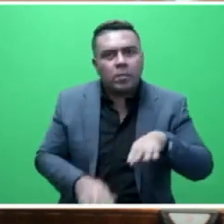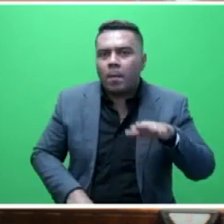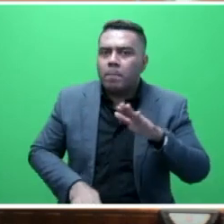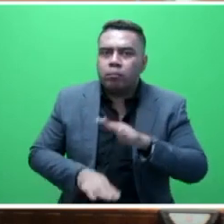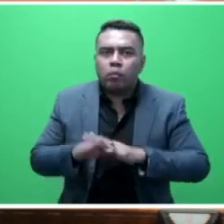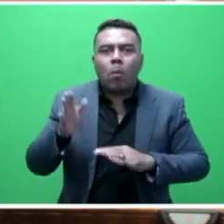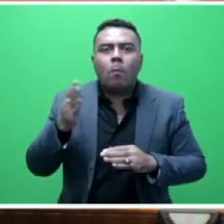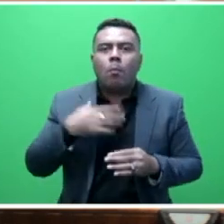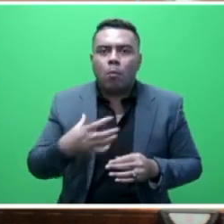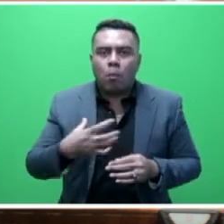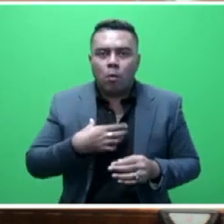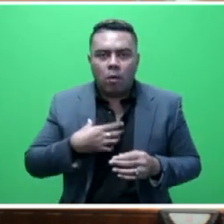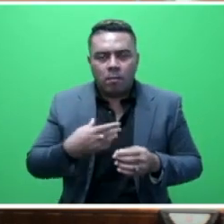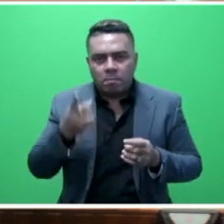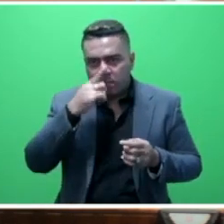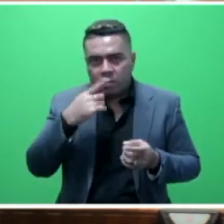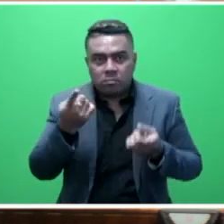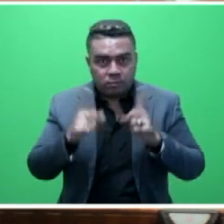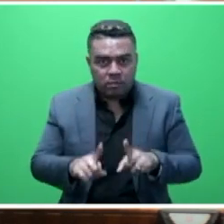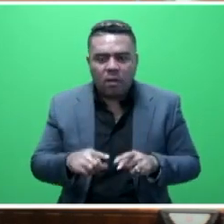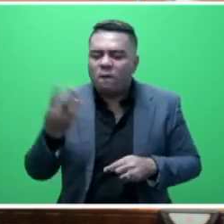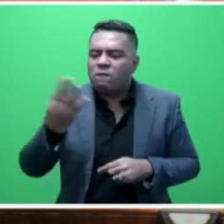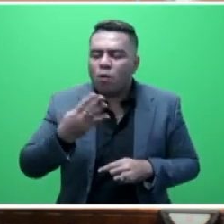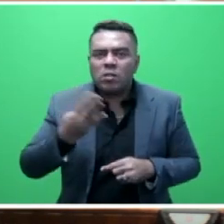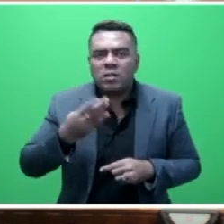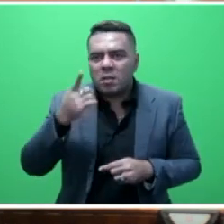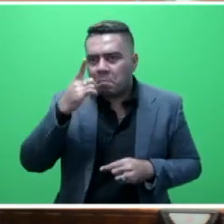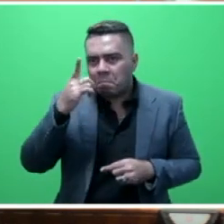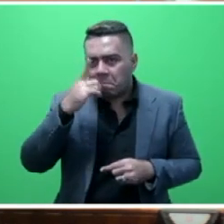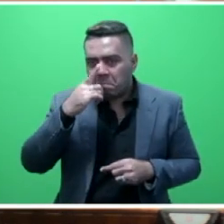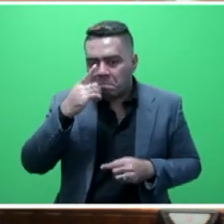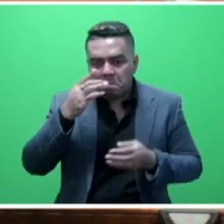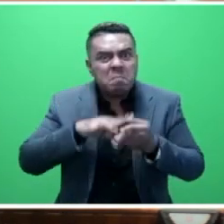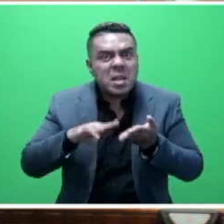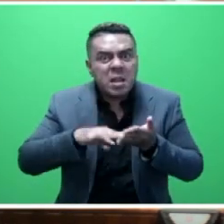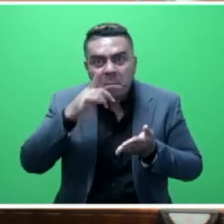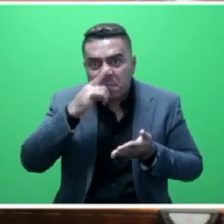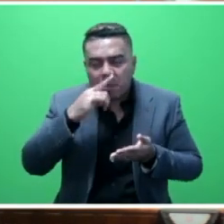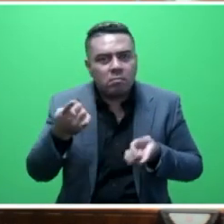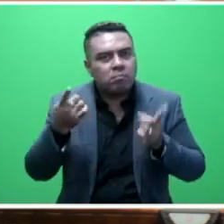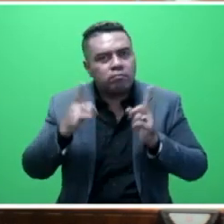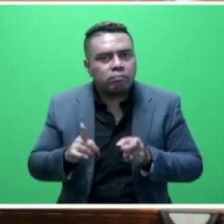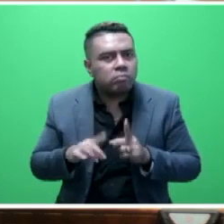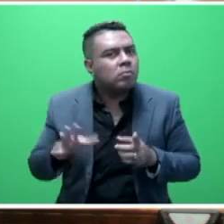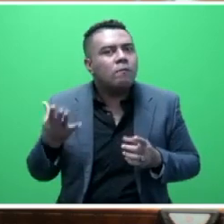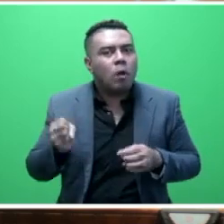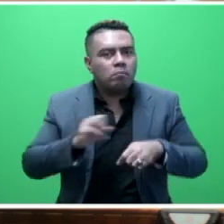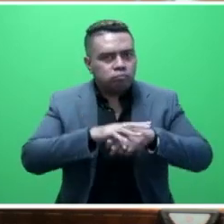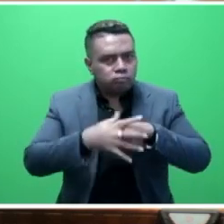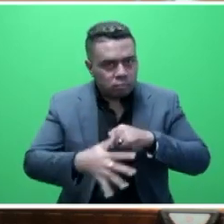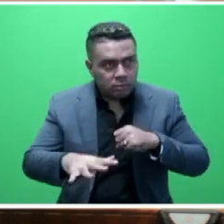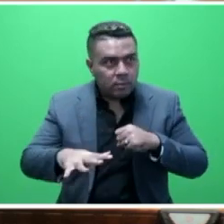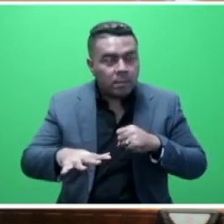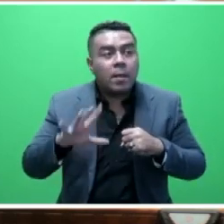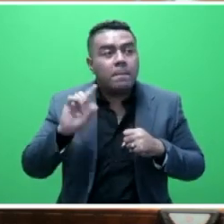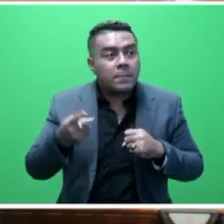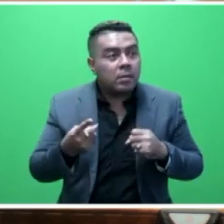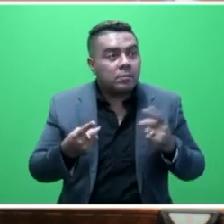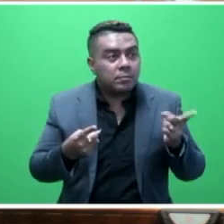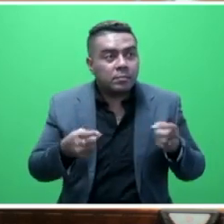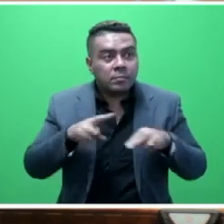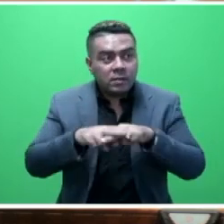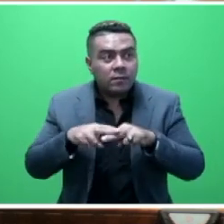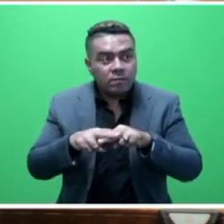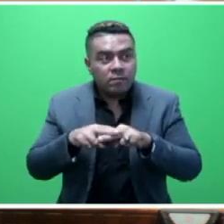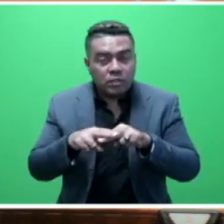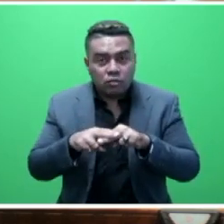total infections stand at nearly 14 million. Were it not for our decisive actions, Fiji's most vulnerable citizens would